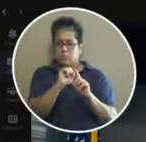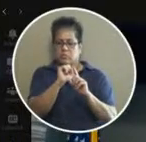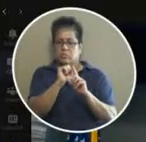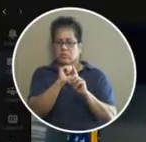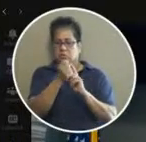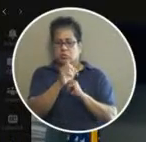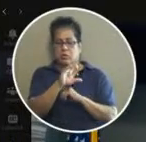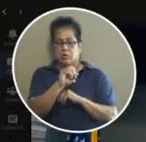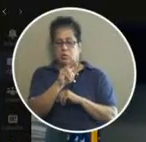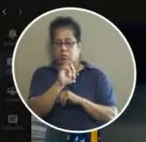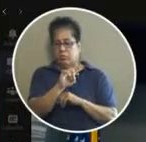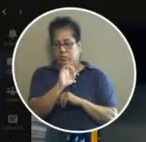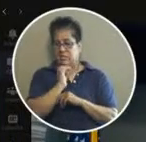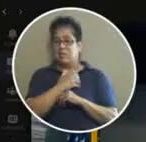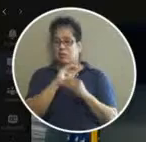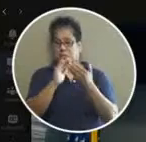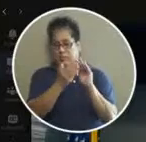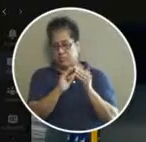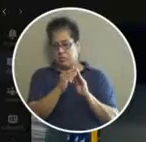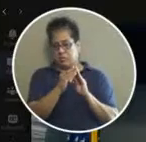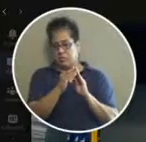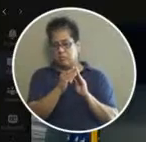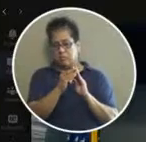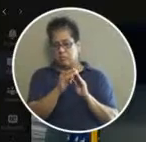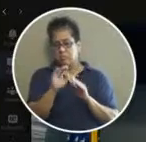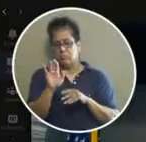COVID in our community.